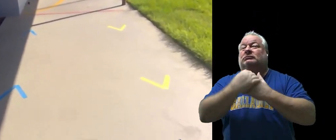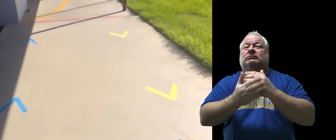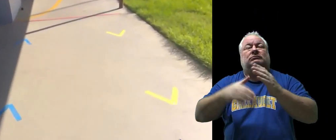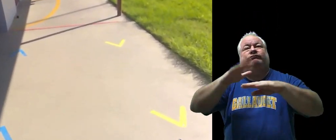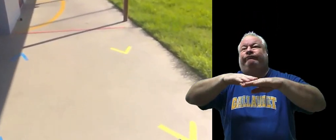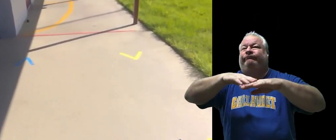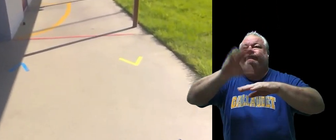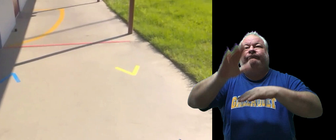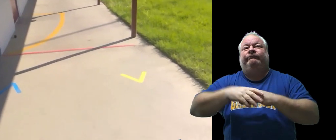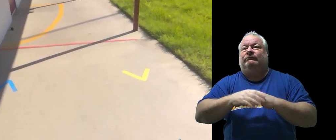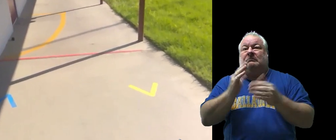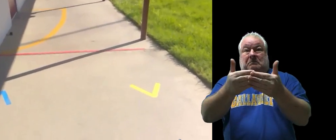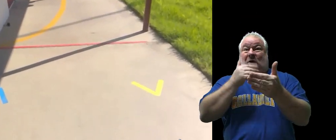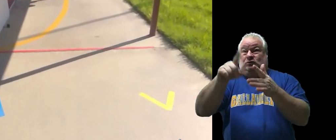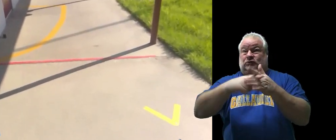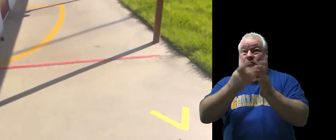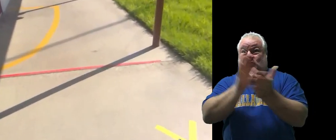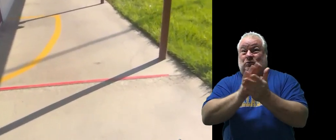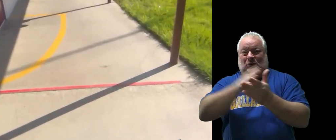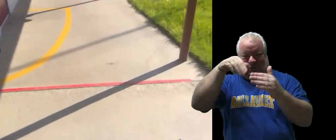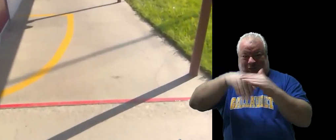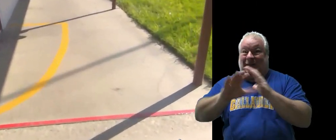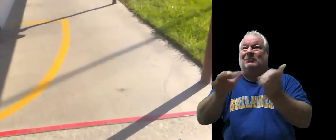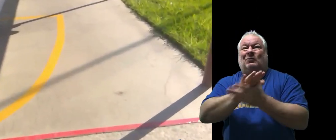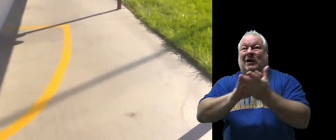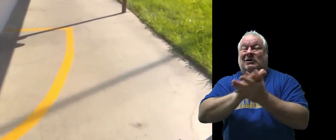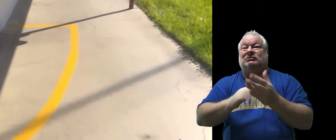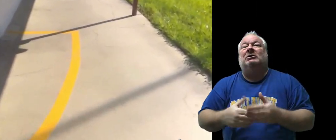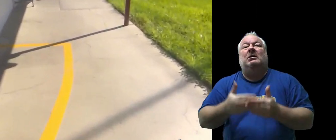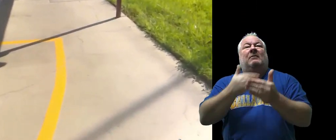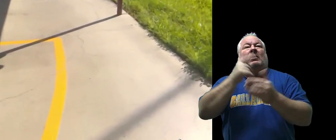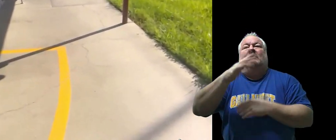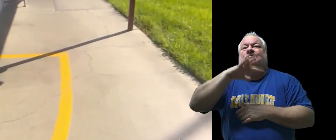hands right before you start school,